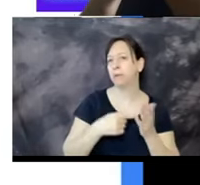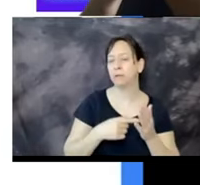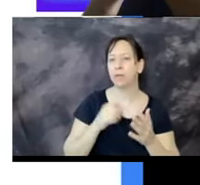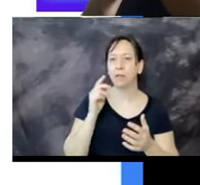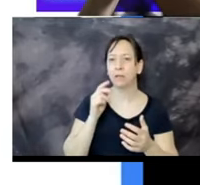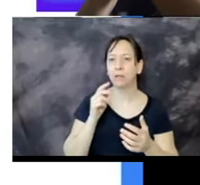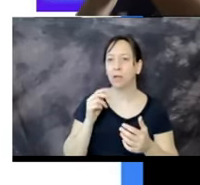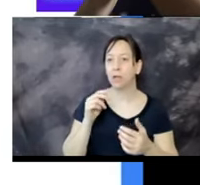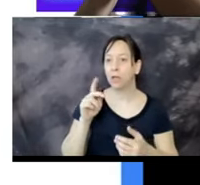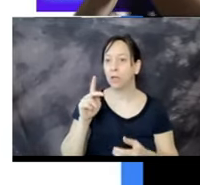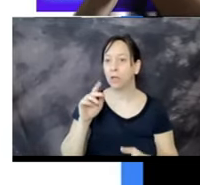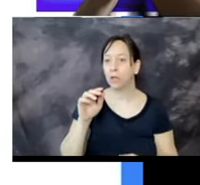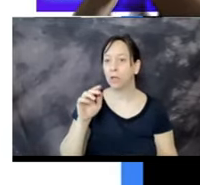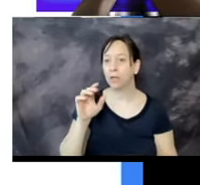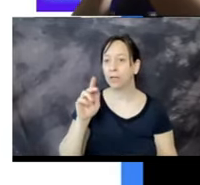Catherine, you want to give an example?